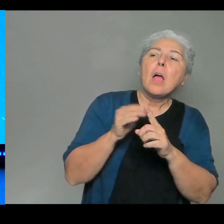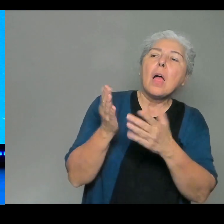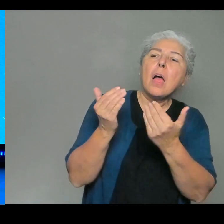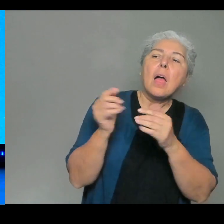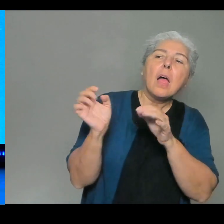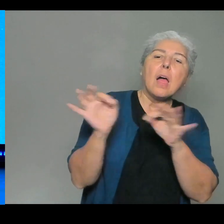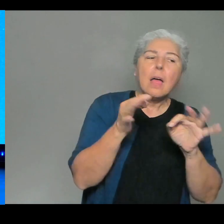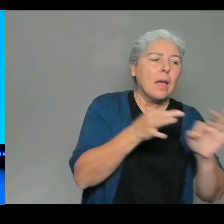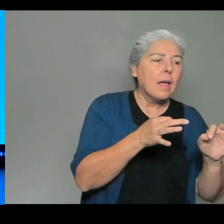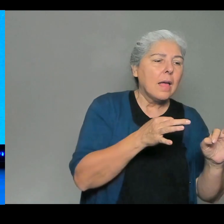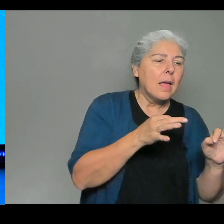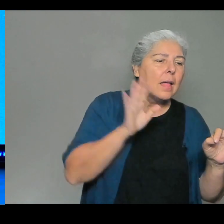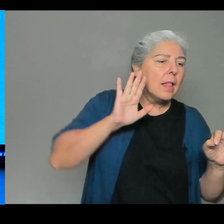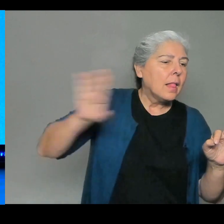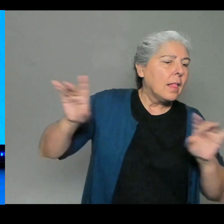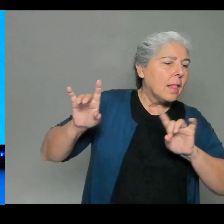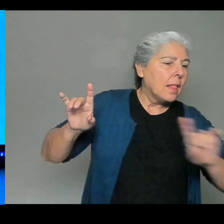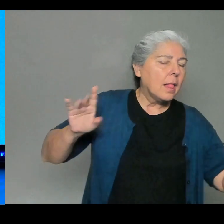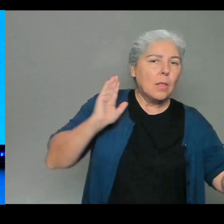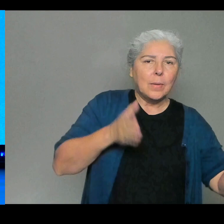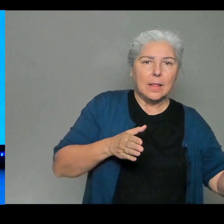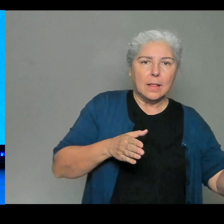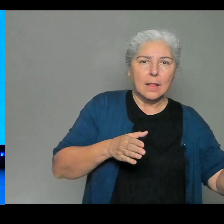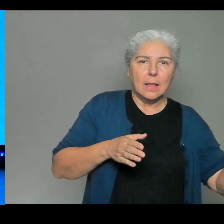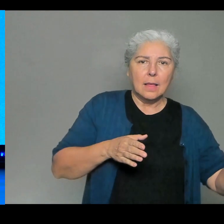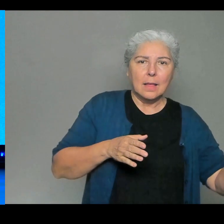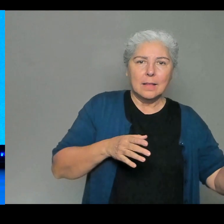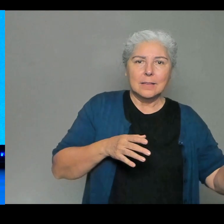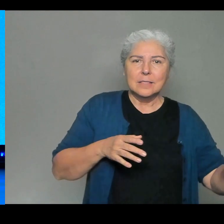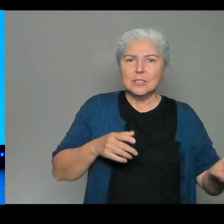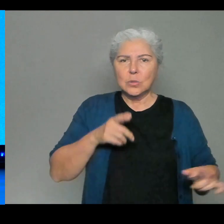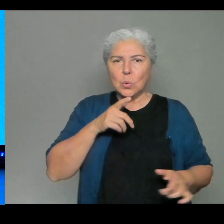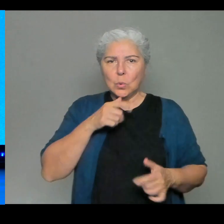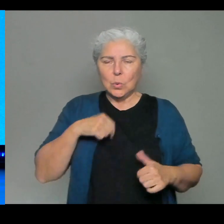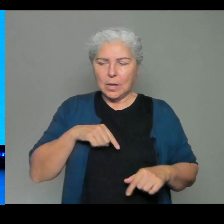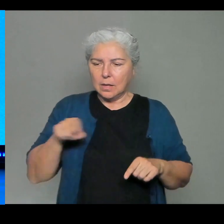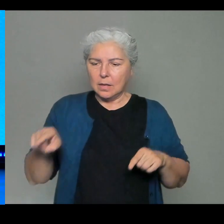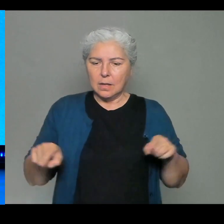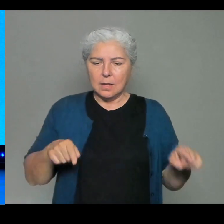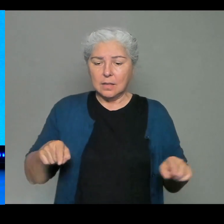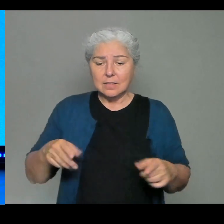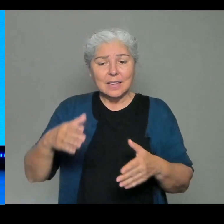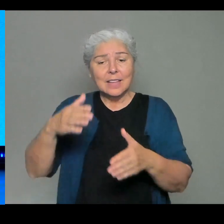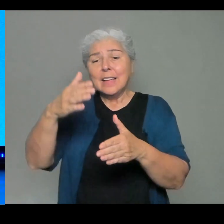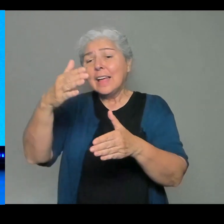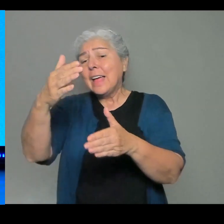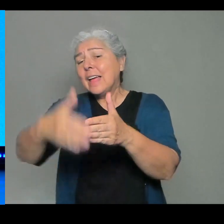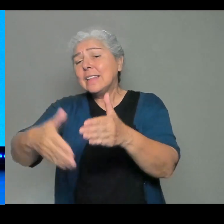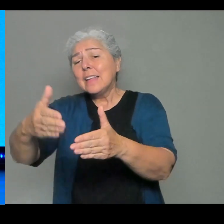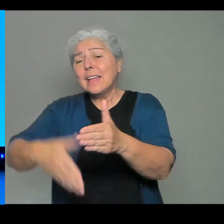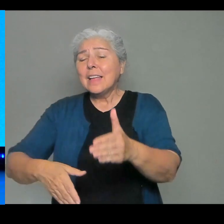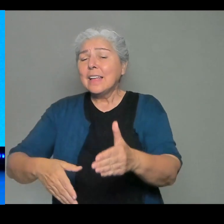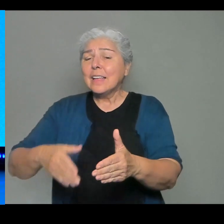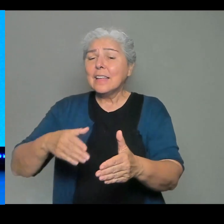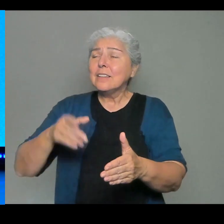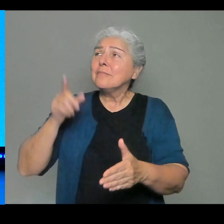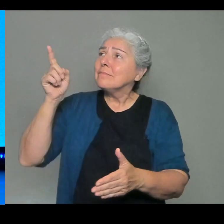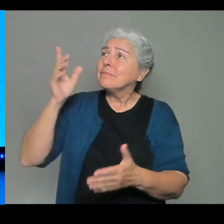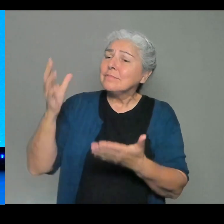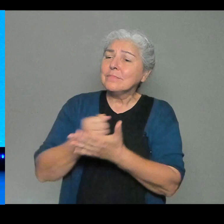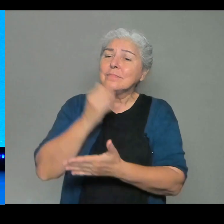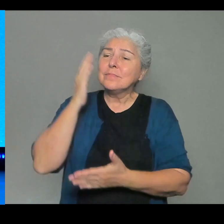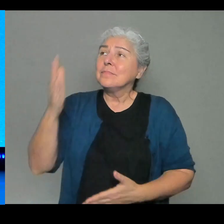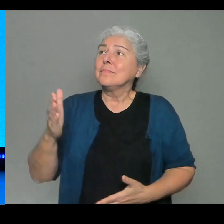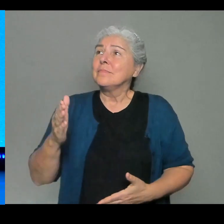the implementation of your story? In the end, you win, so there's no need to even